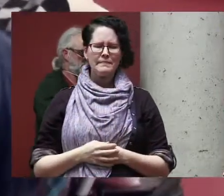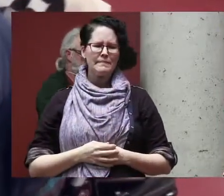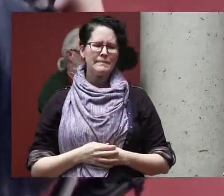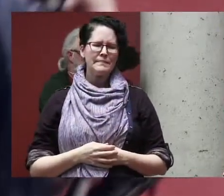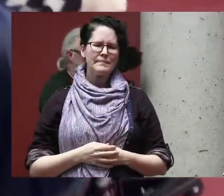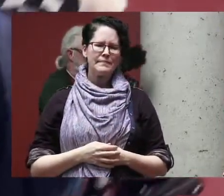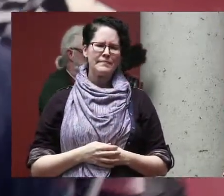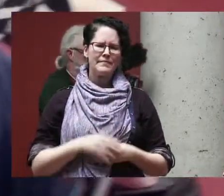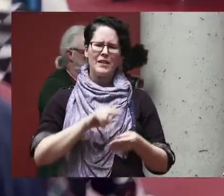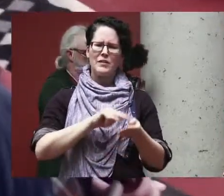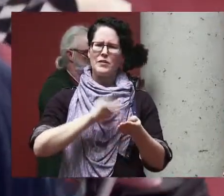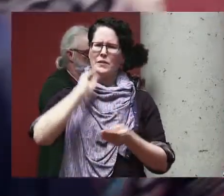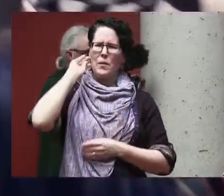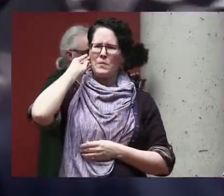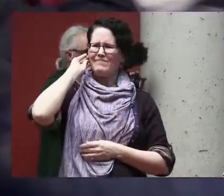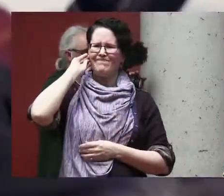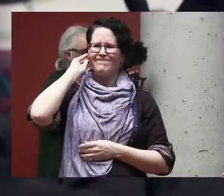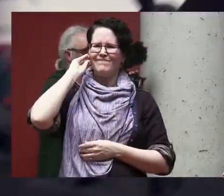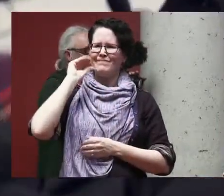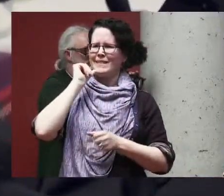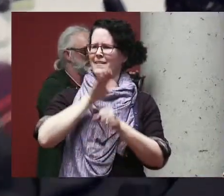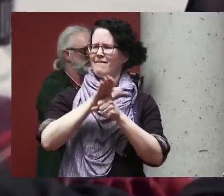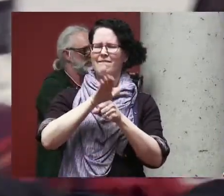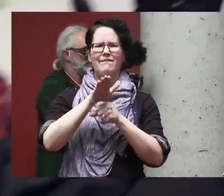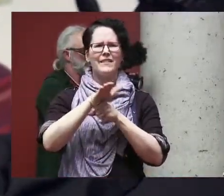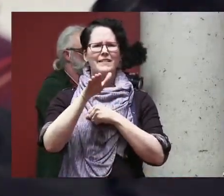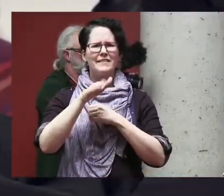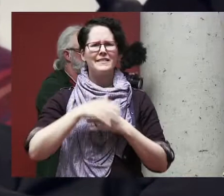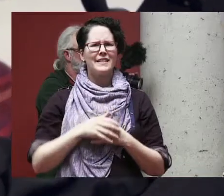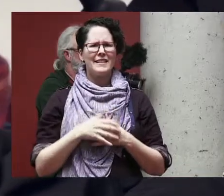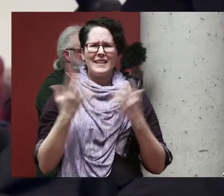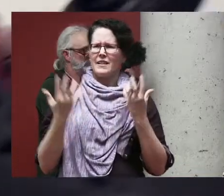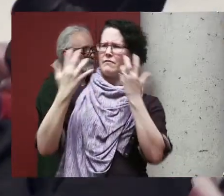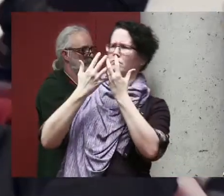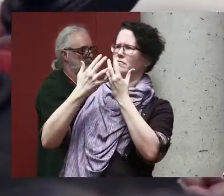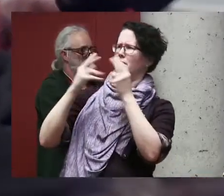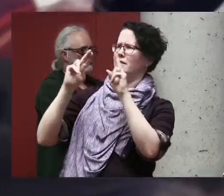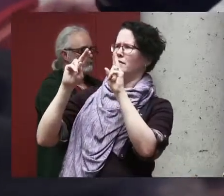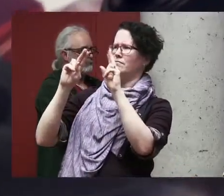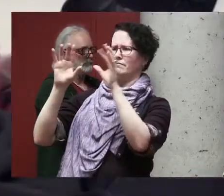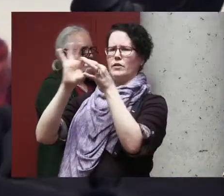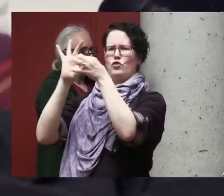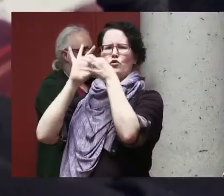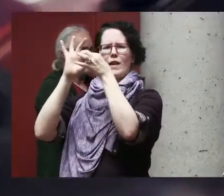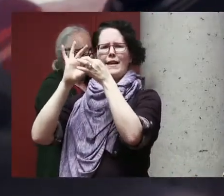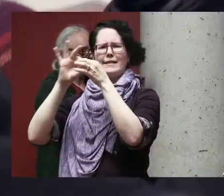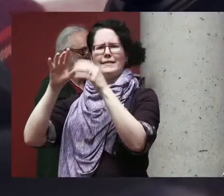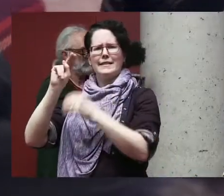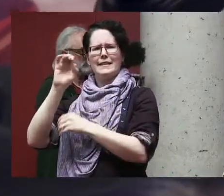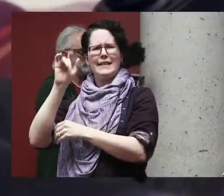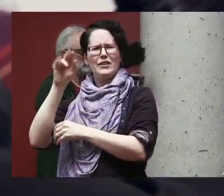Canada ratified the United Nations Convention of the Rights of Persons with Disabilities back in